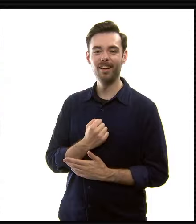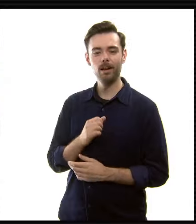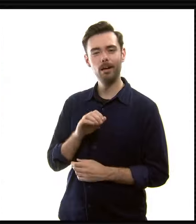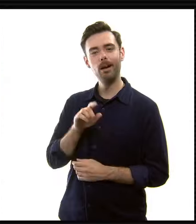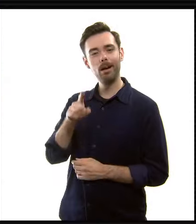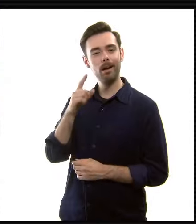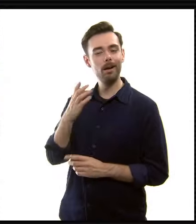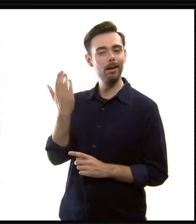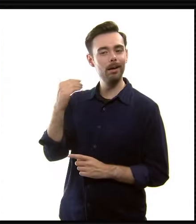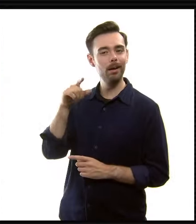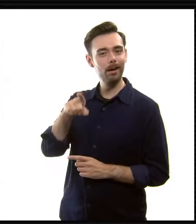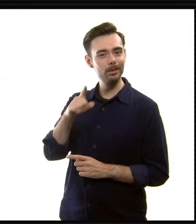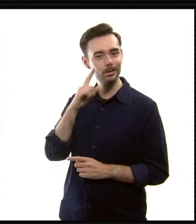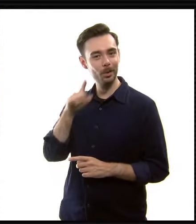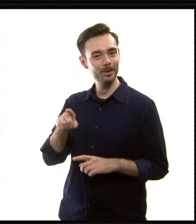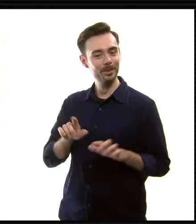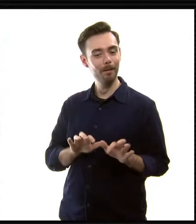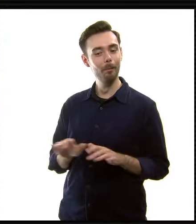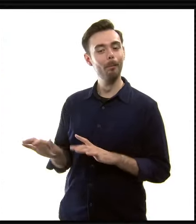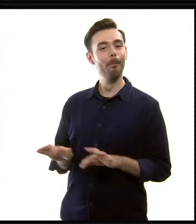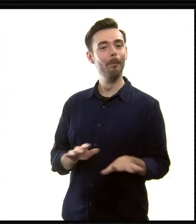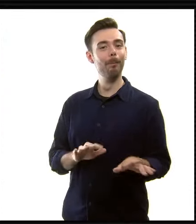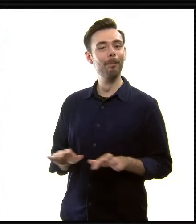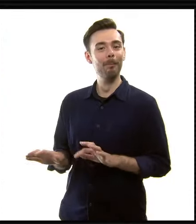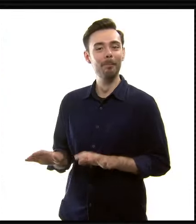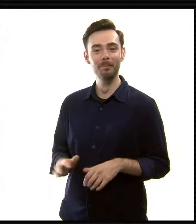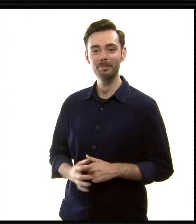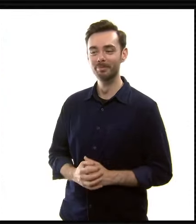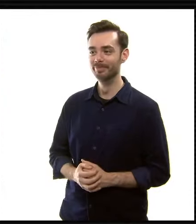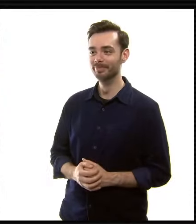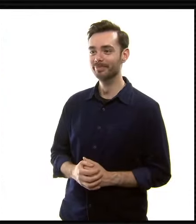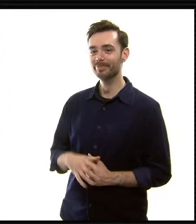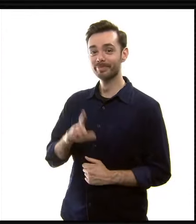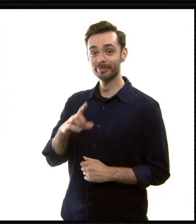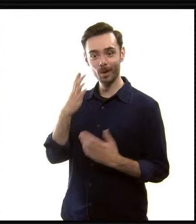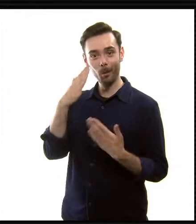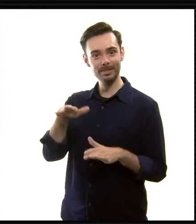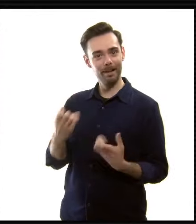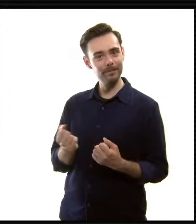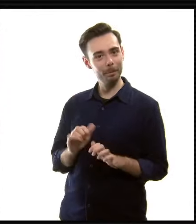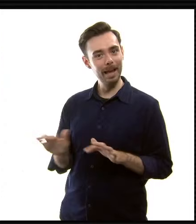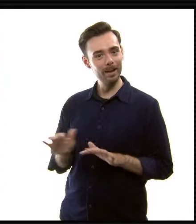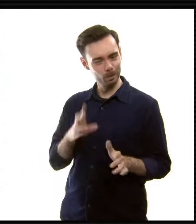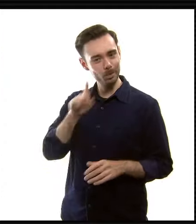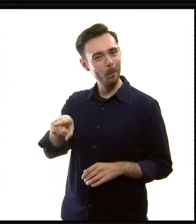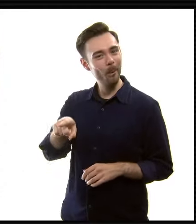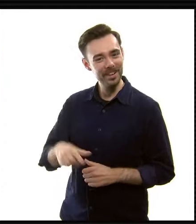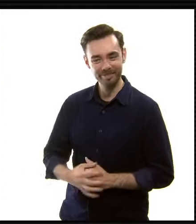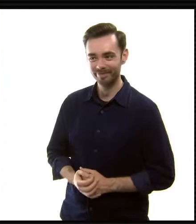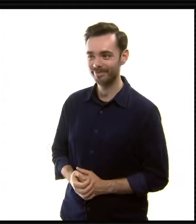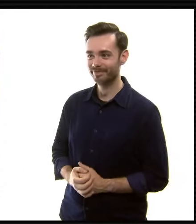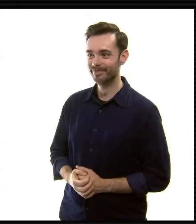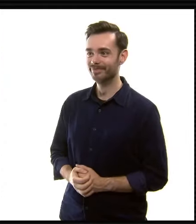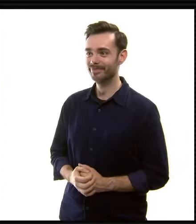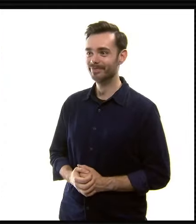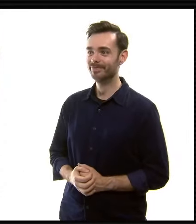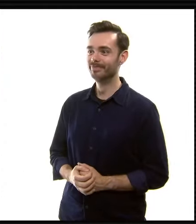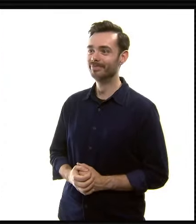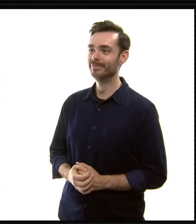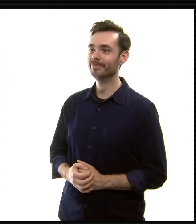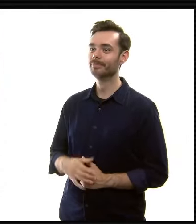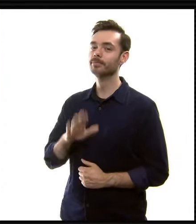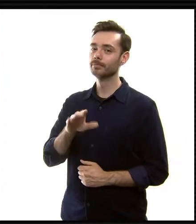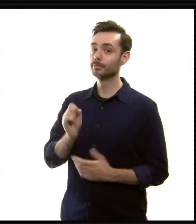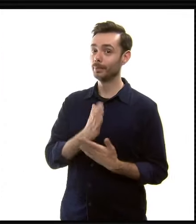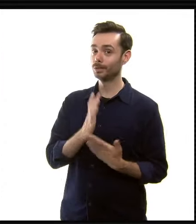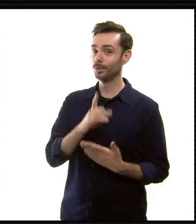tinkling the ivories last night. Thank you very much, Vic. Thank you. I did. There's a piano in the home thing. Right, make sure you are all following all the LEGO social media channels so you don't miss out